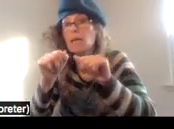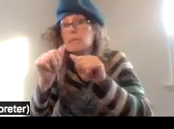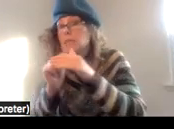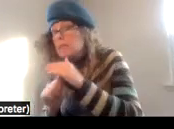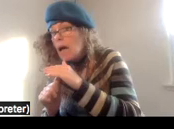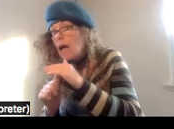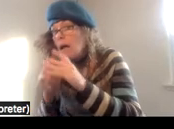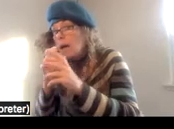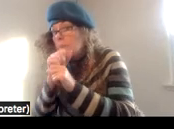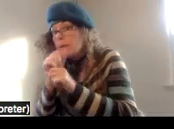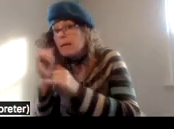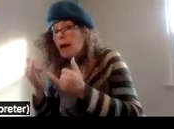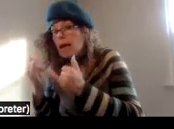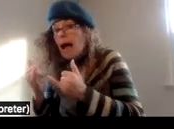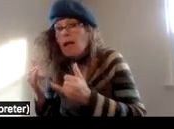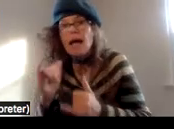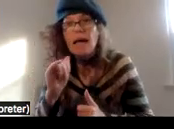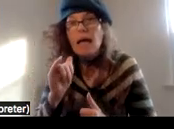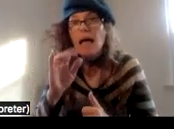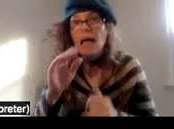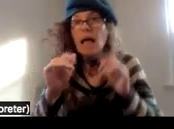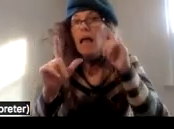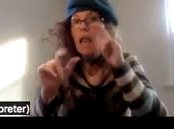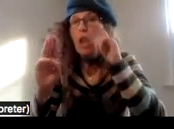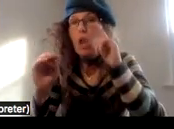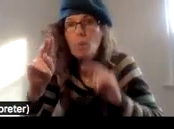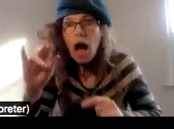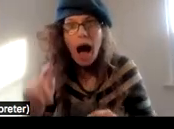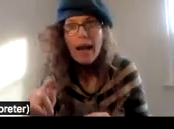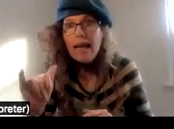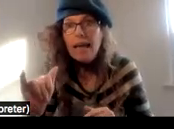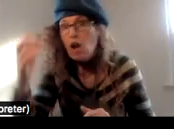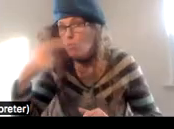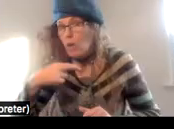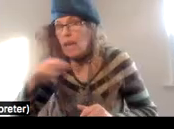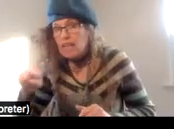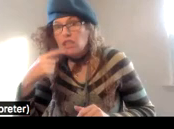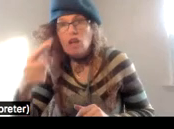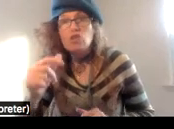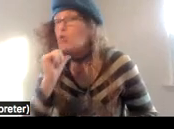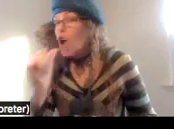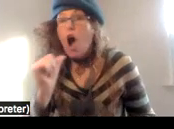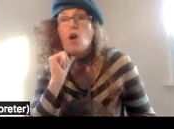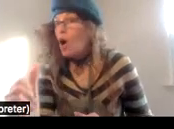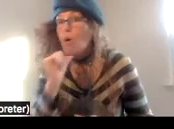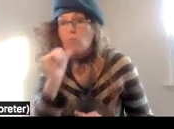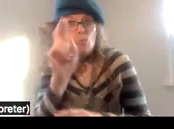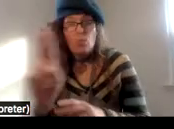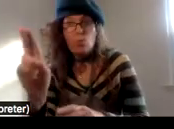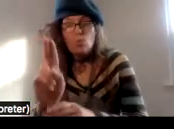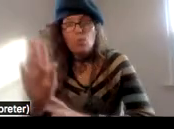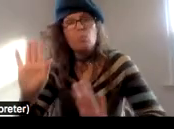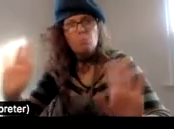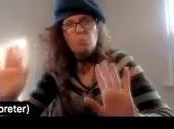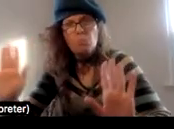you know the illuminati and even religion has told you not to use okay you need to explore